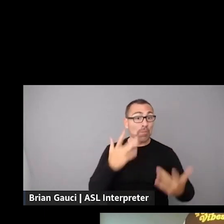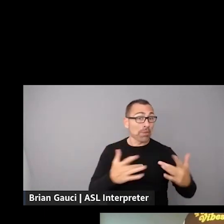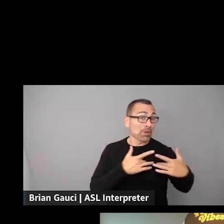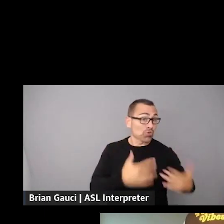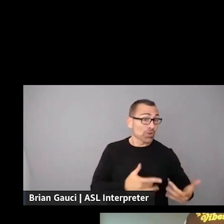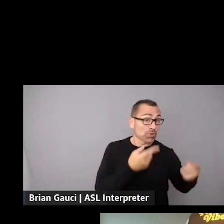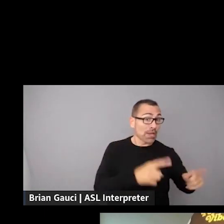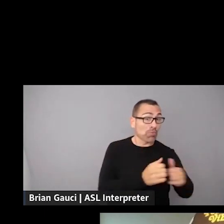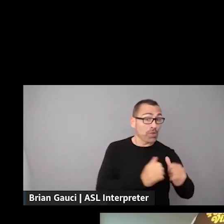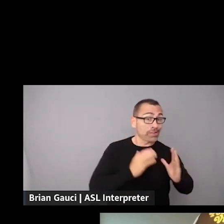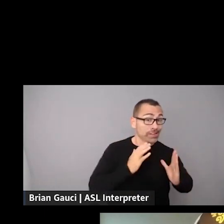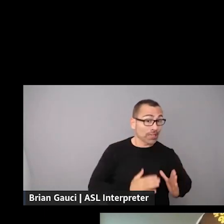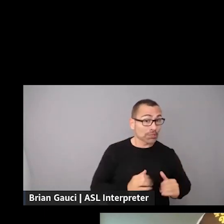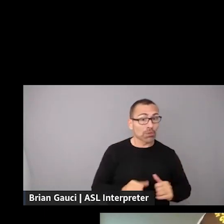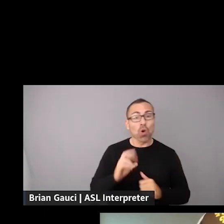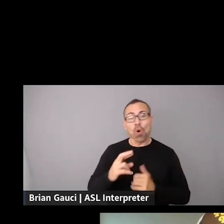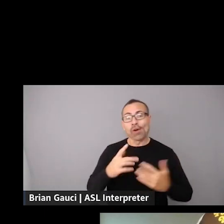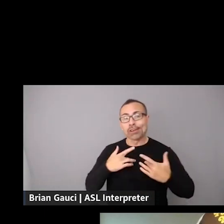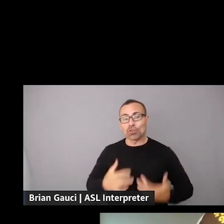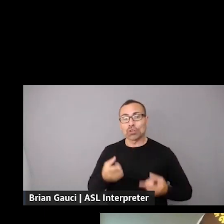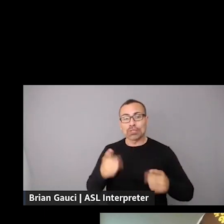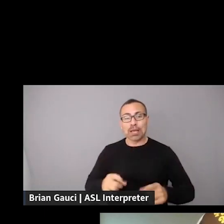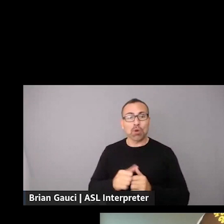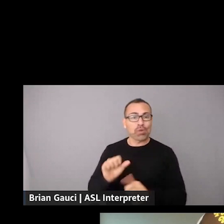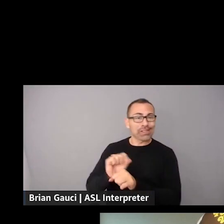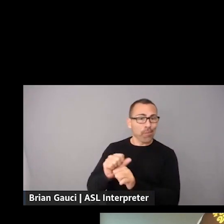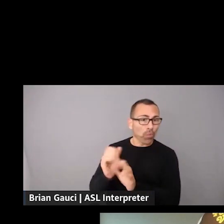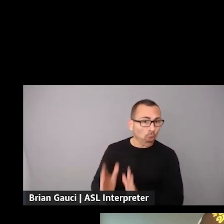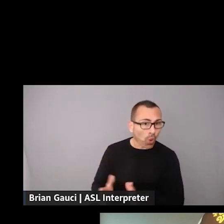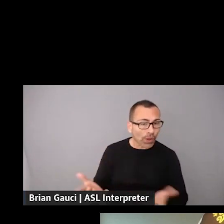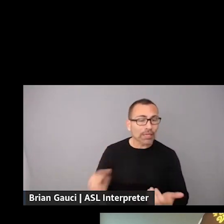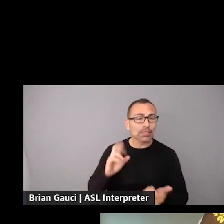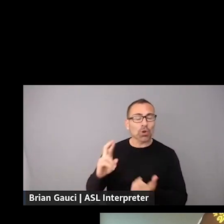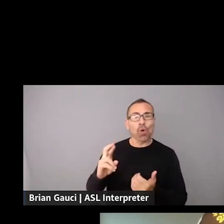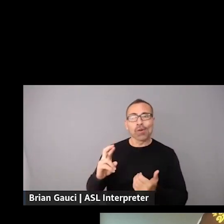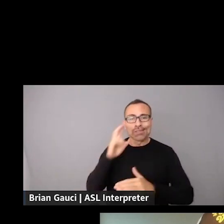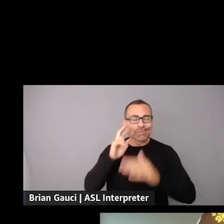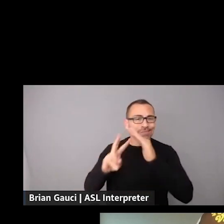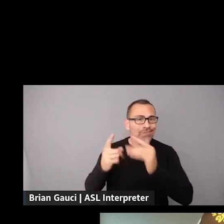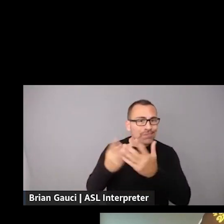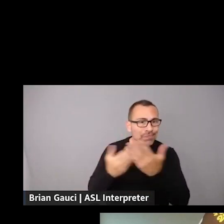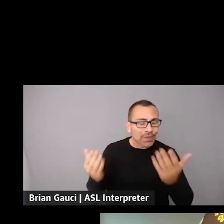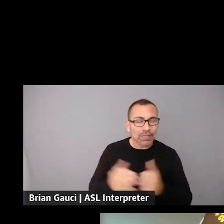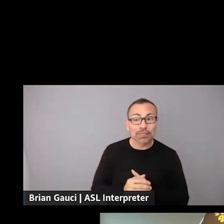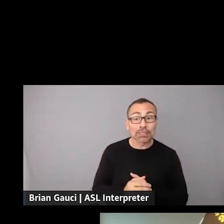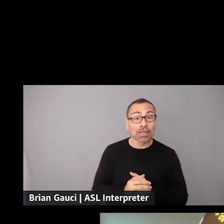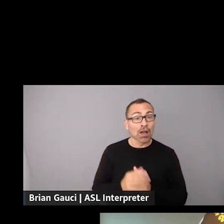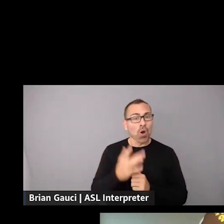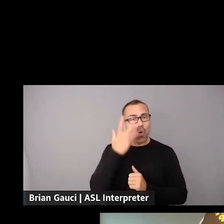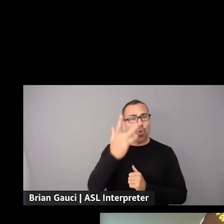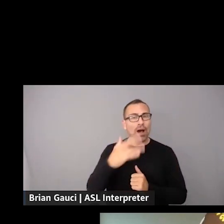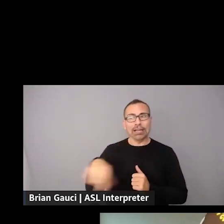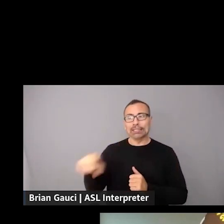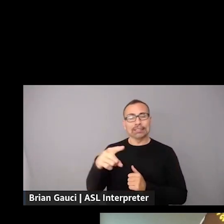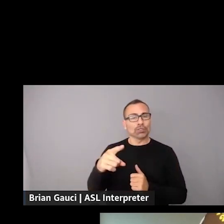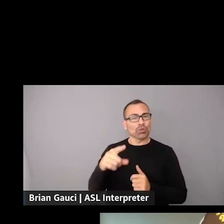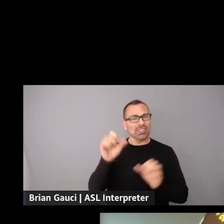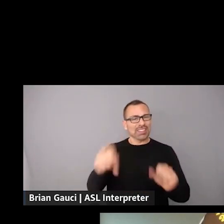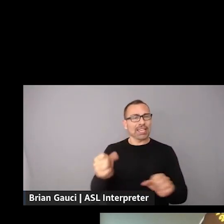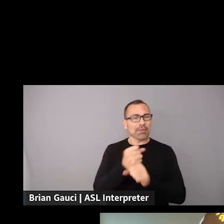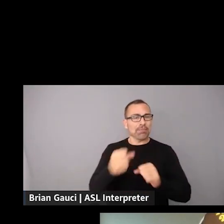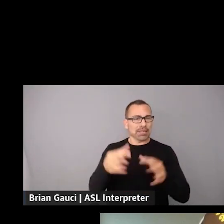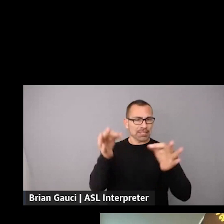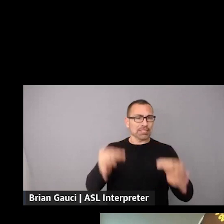or trends of what's happening across your employees, things of that nature to help drive the right outcomes